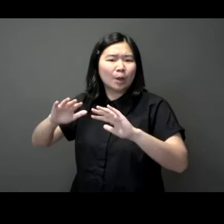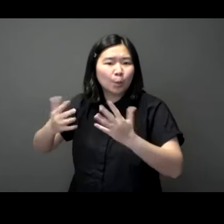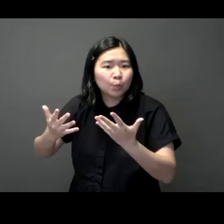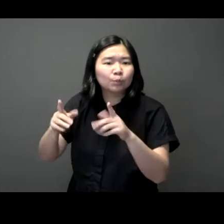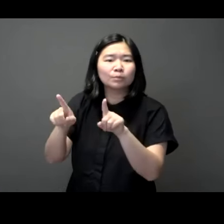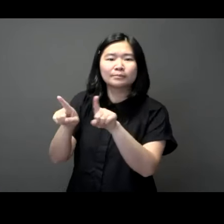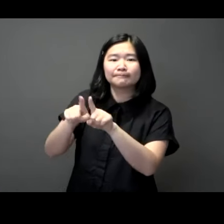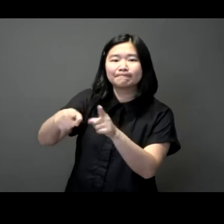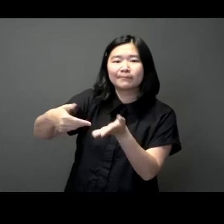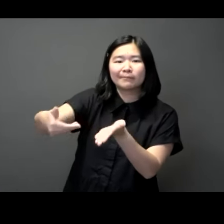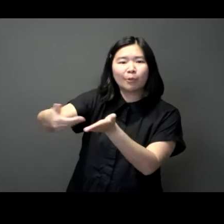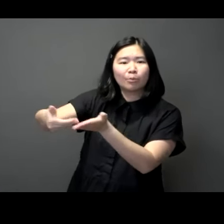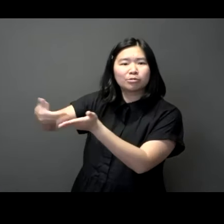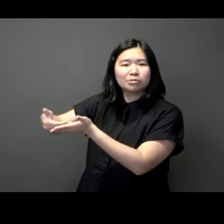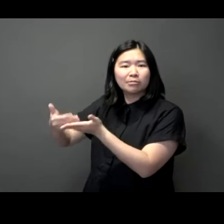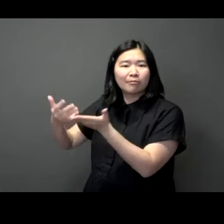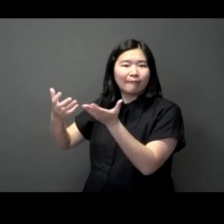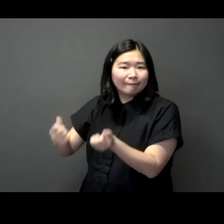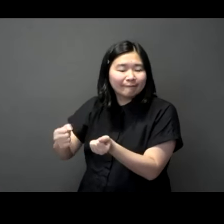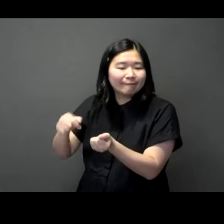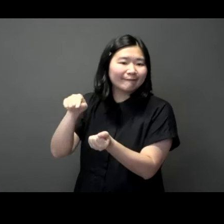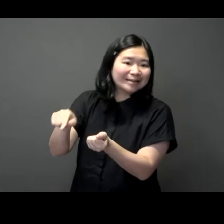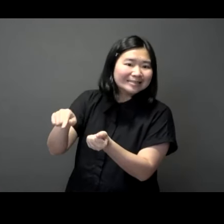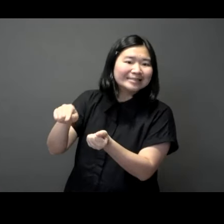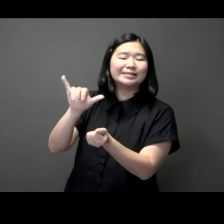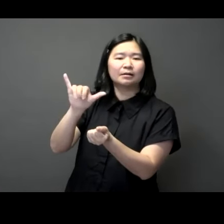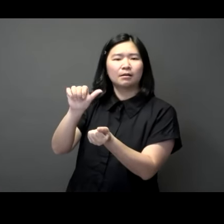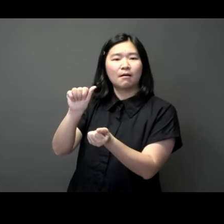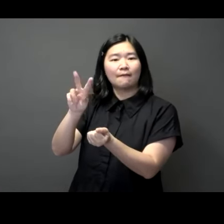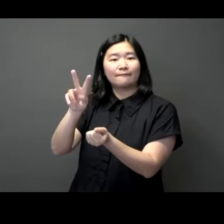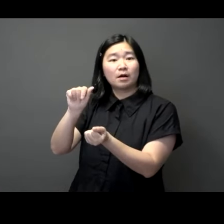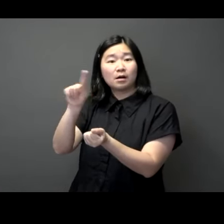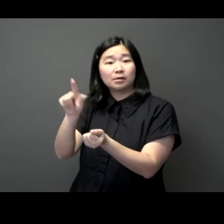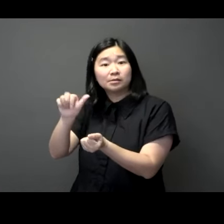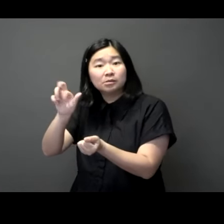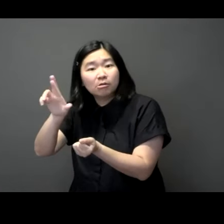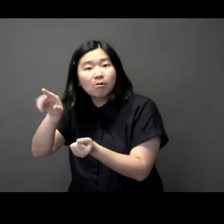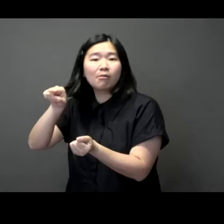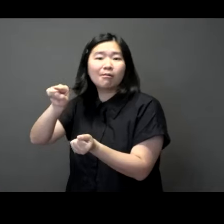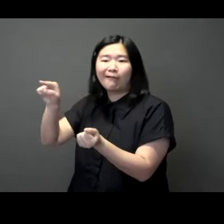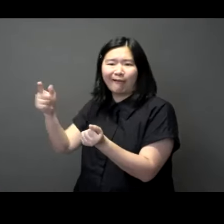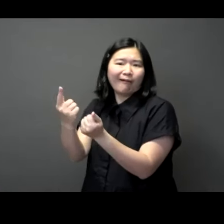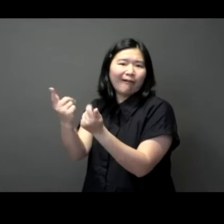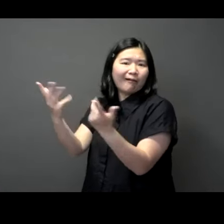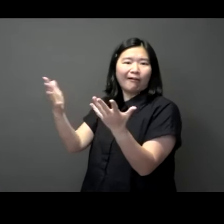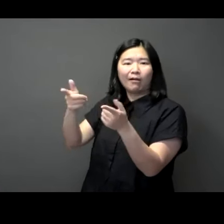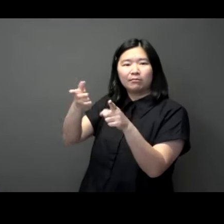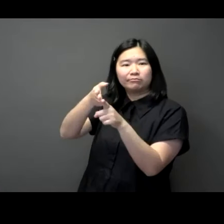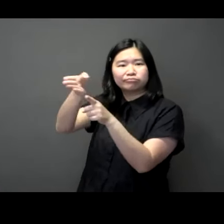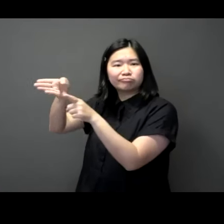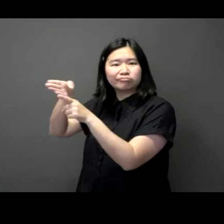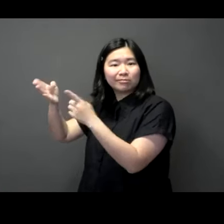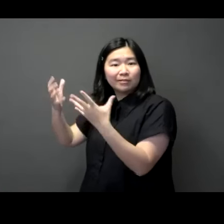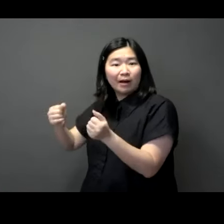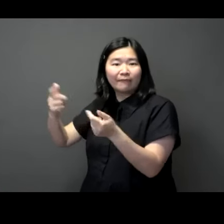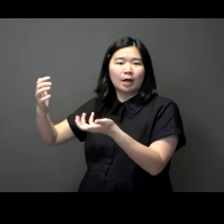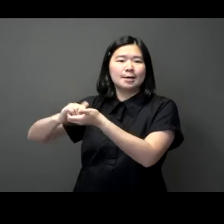not a simple task. We know that. It requires collaboration between many different actors, not just the Ministry of